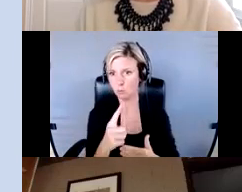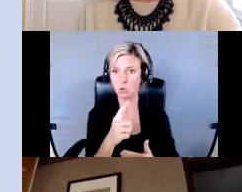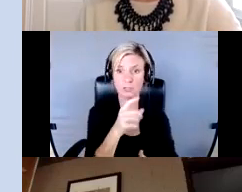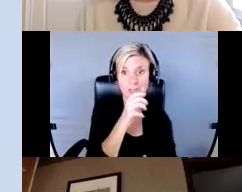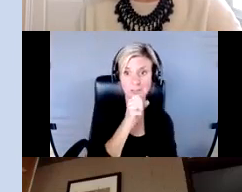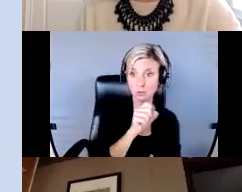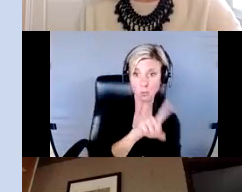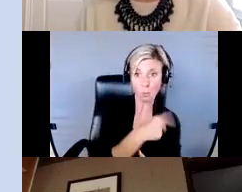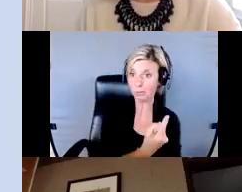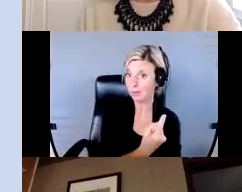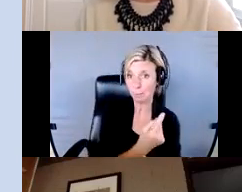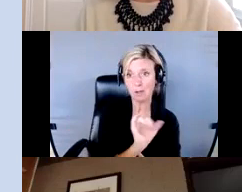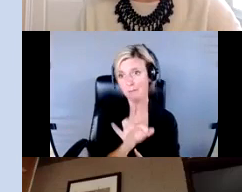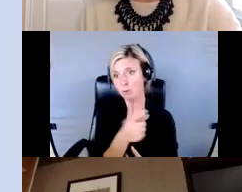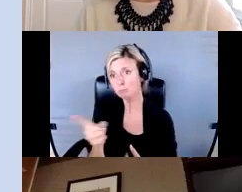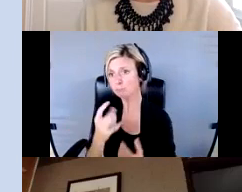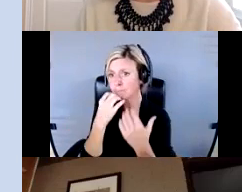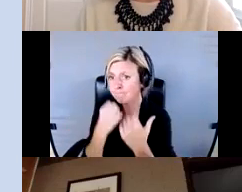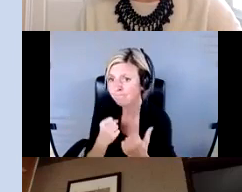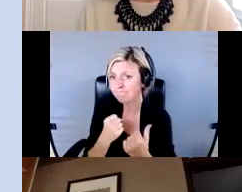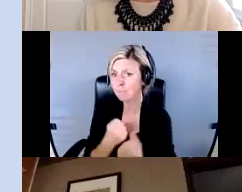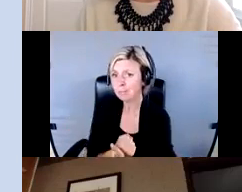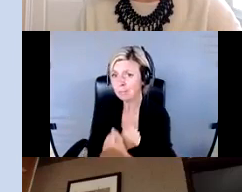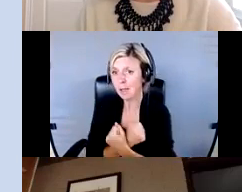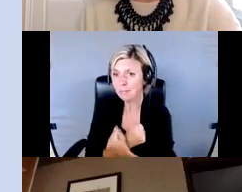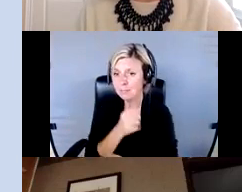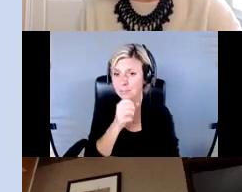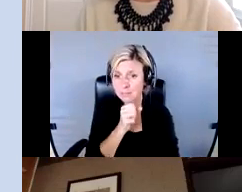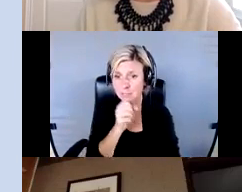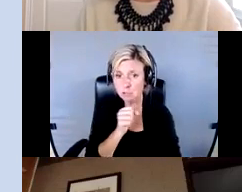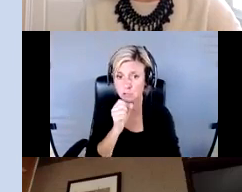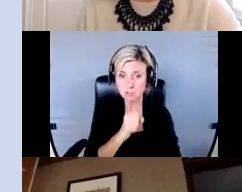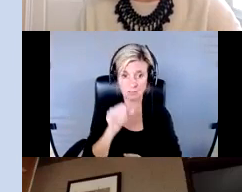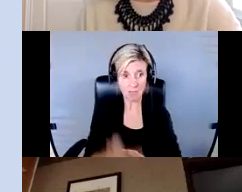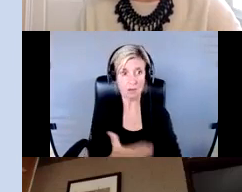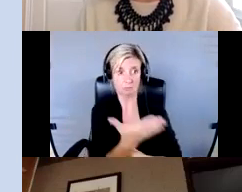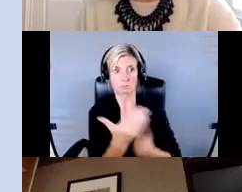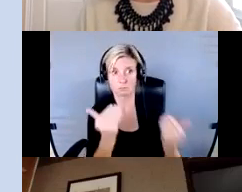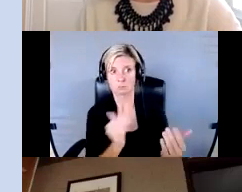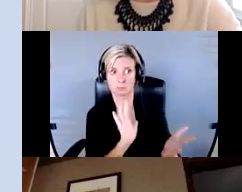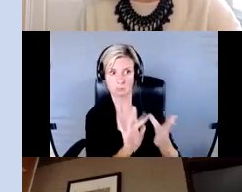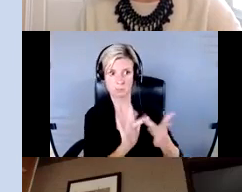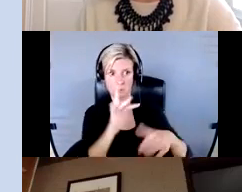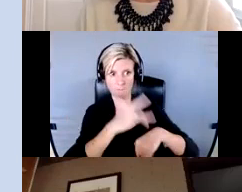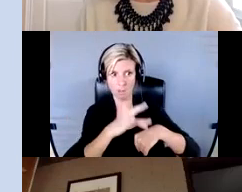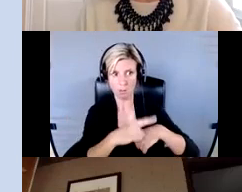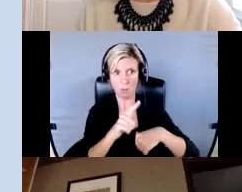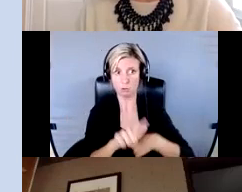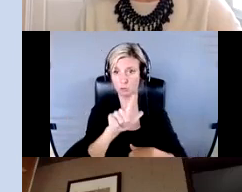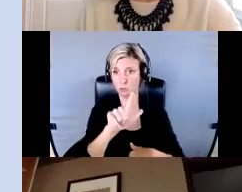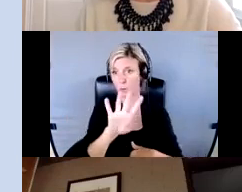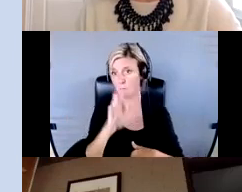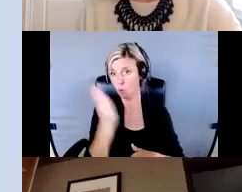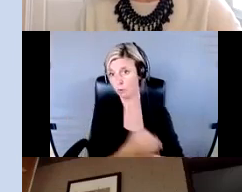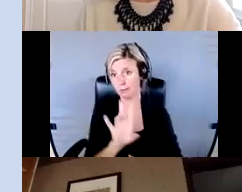work with seniors. It's available 24/7, 365 days a year. Upon request, it's available in